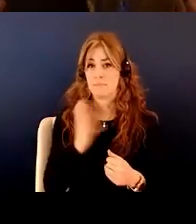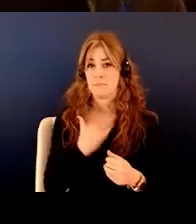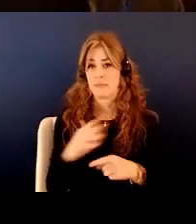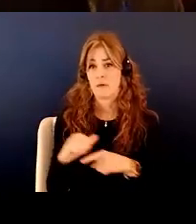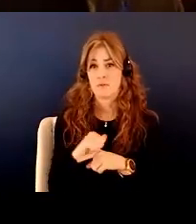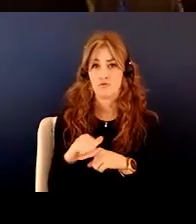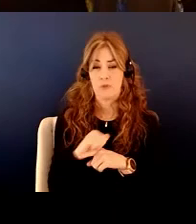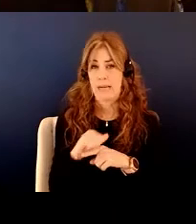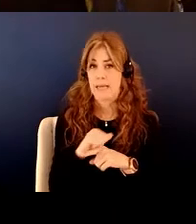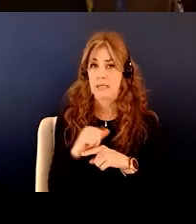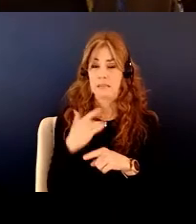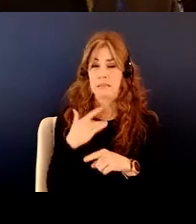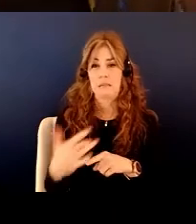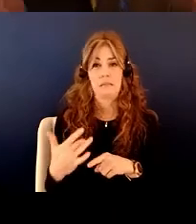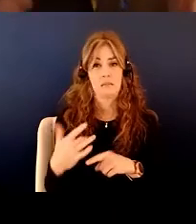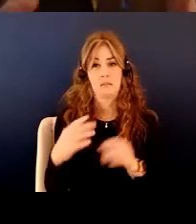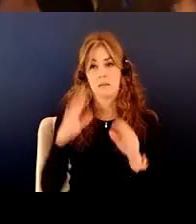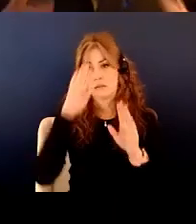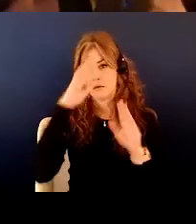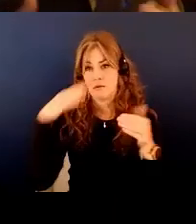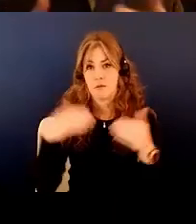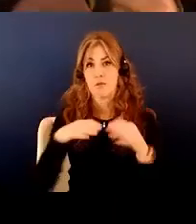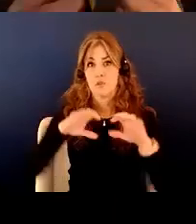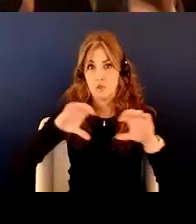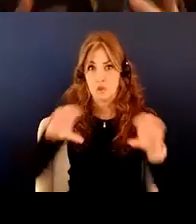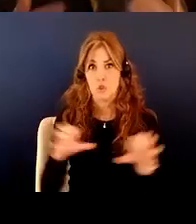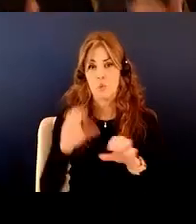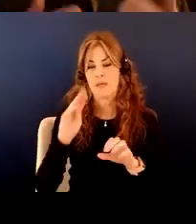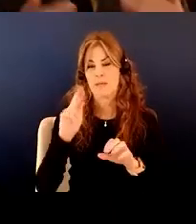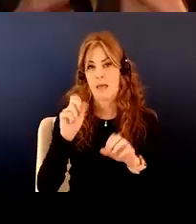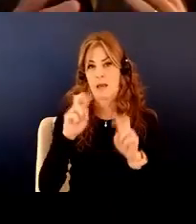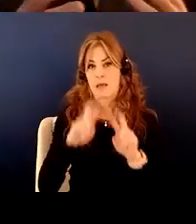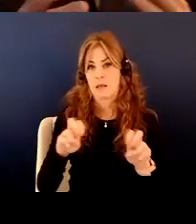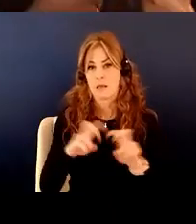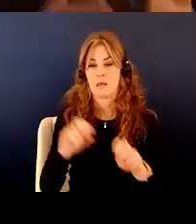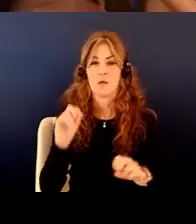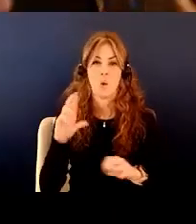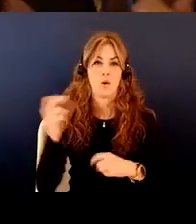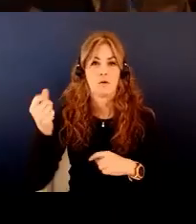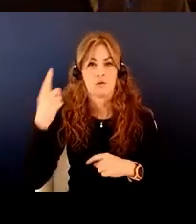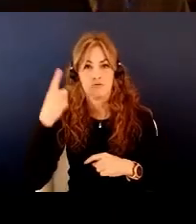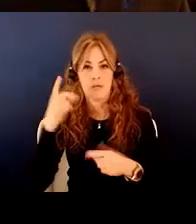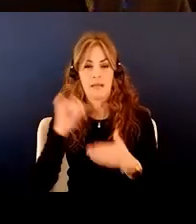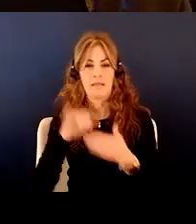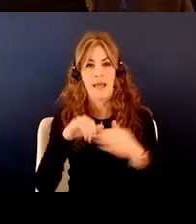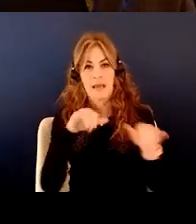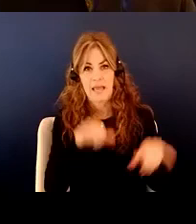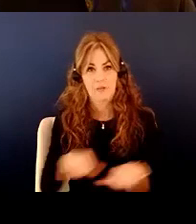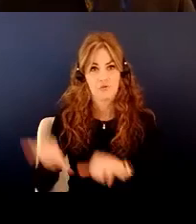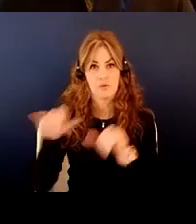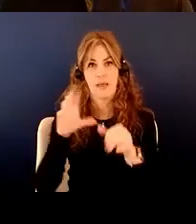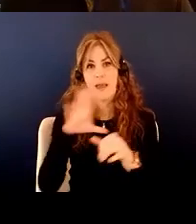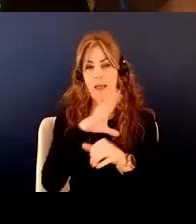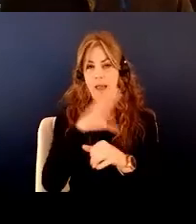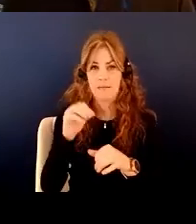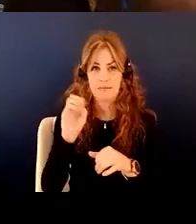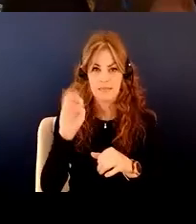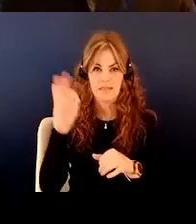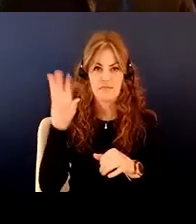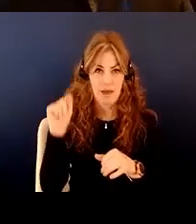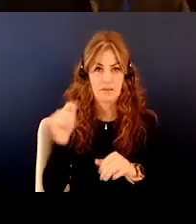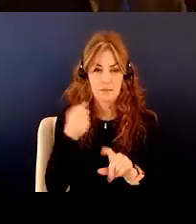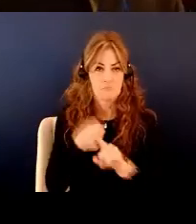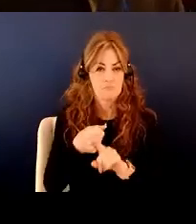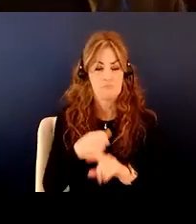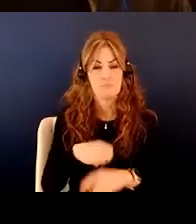institutes are largely kind of focused on doing meta-analysis for understanding heterogeneity and effects. And we go